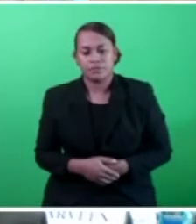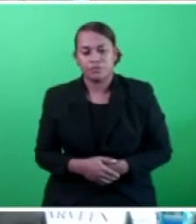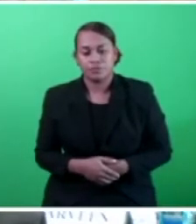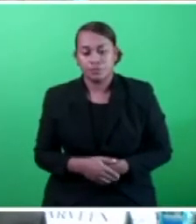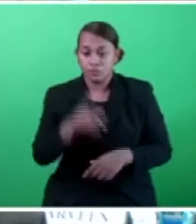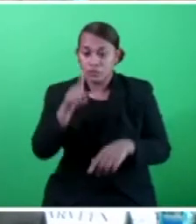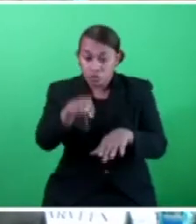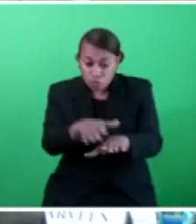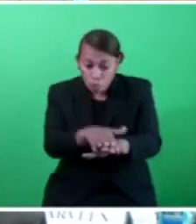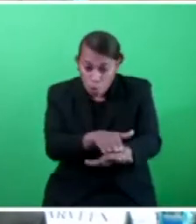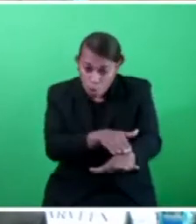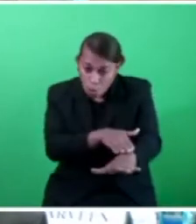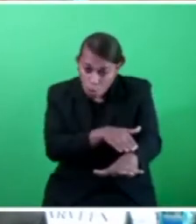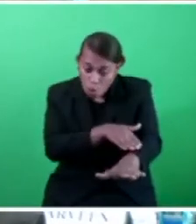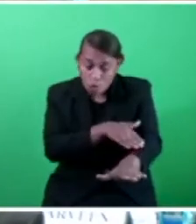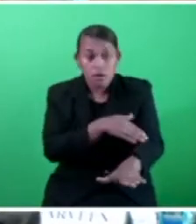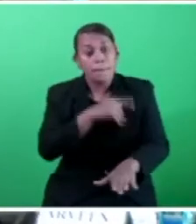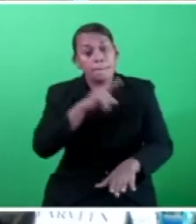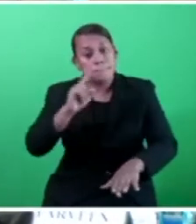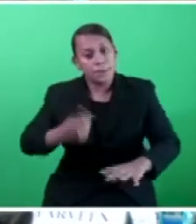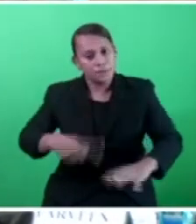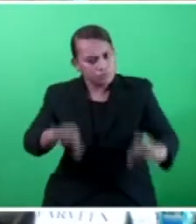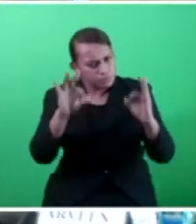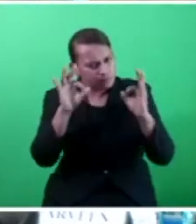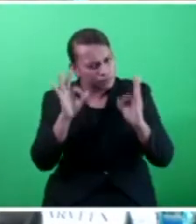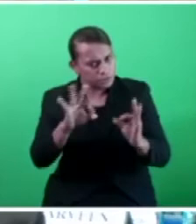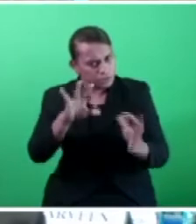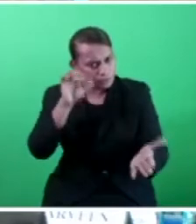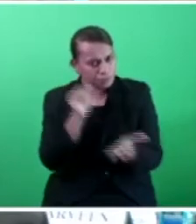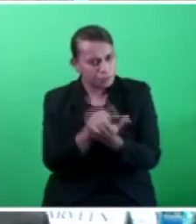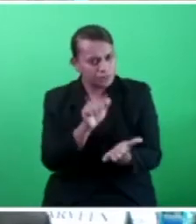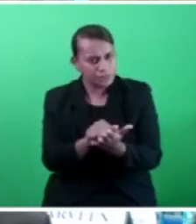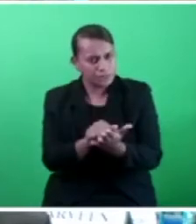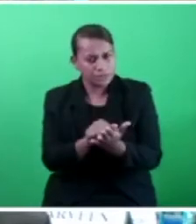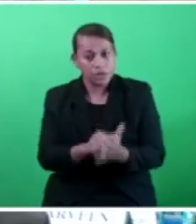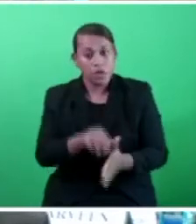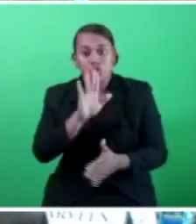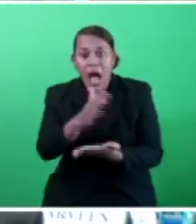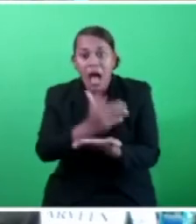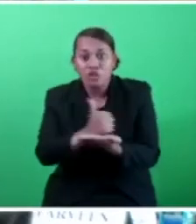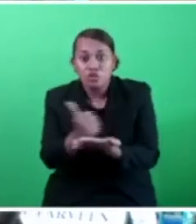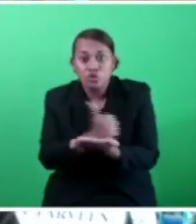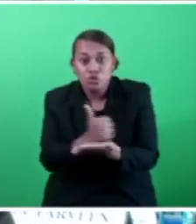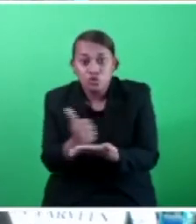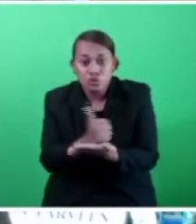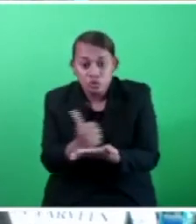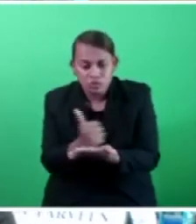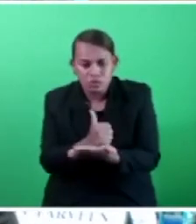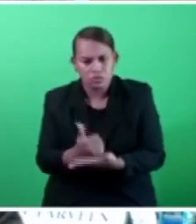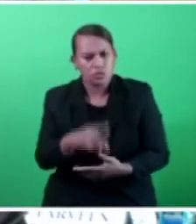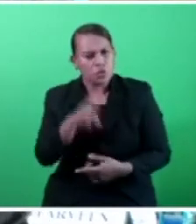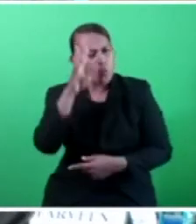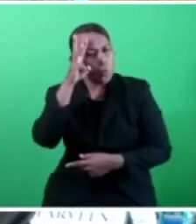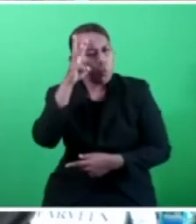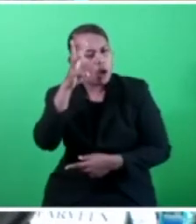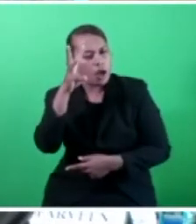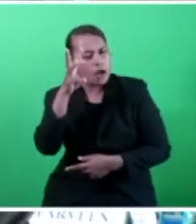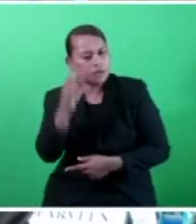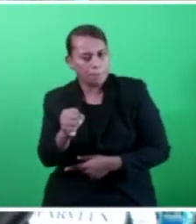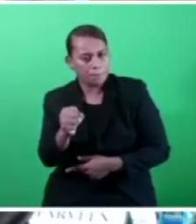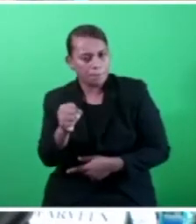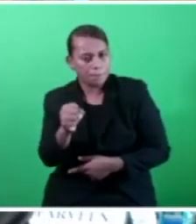with absolute certainty that the option or action we are taking is the wisest given what is at